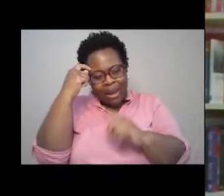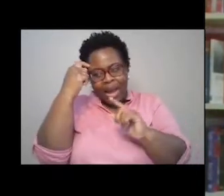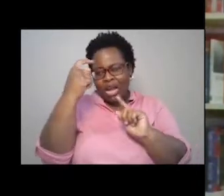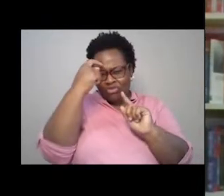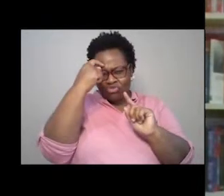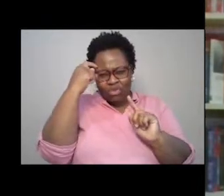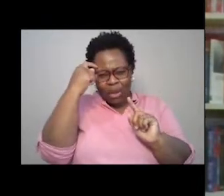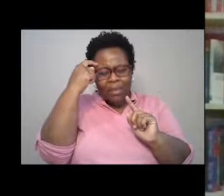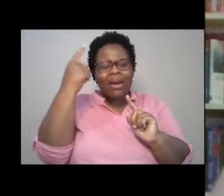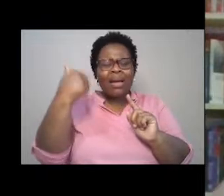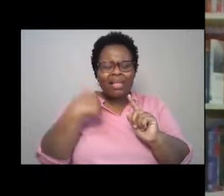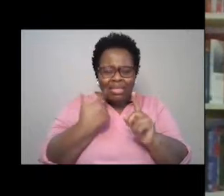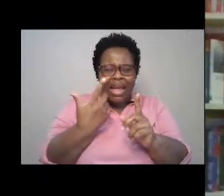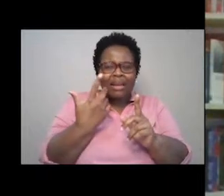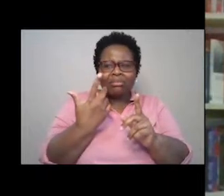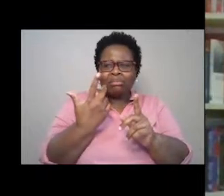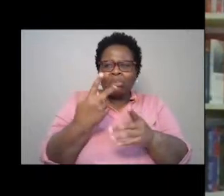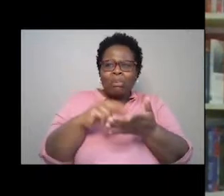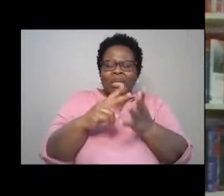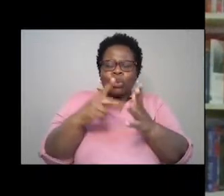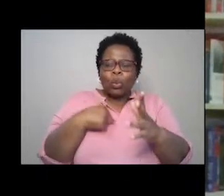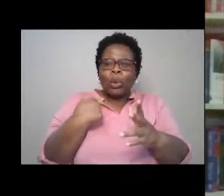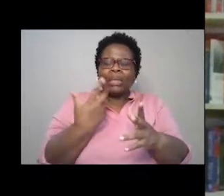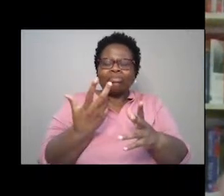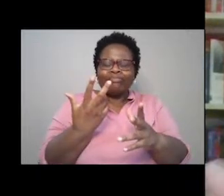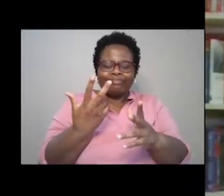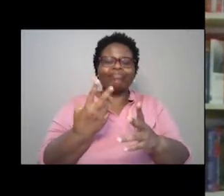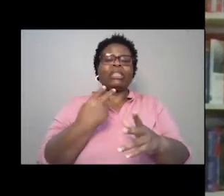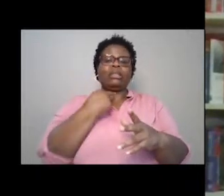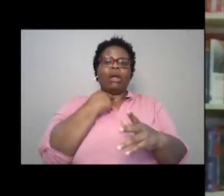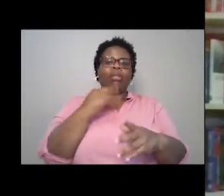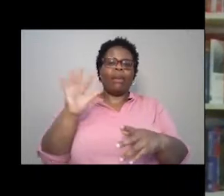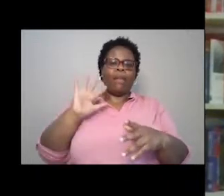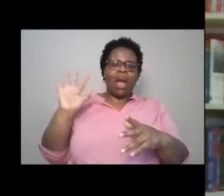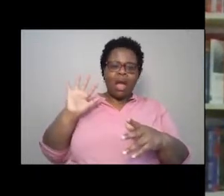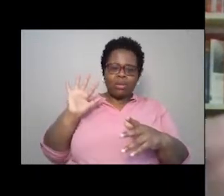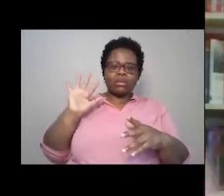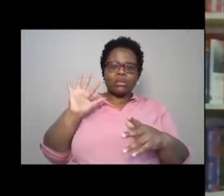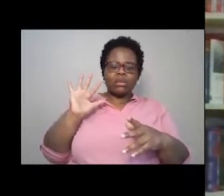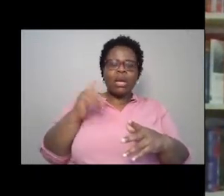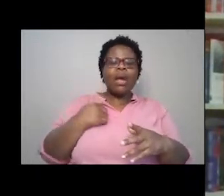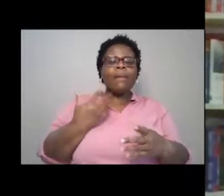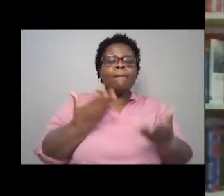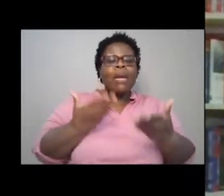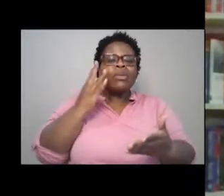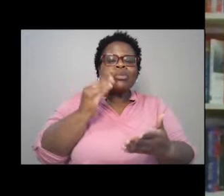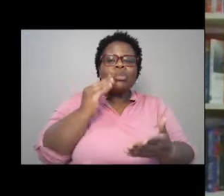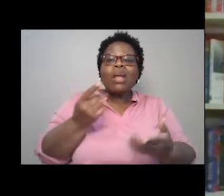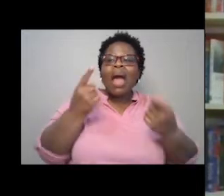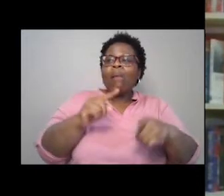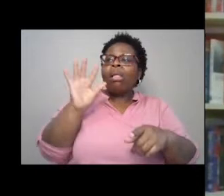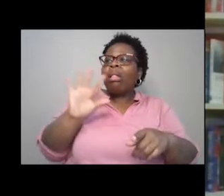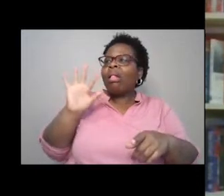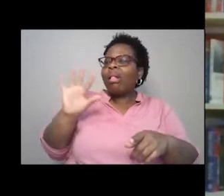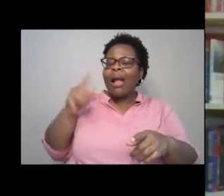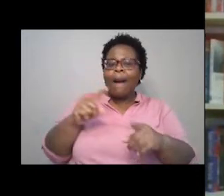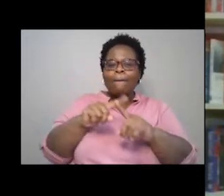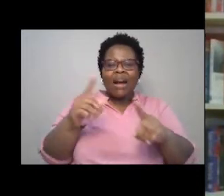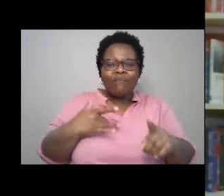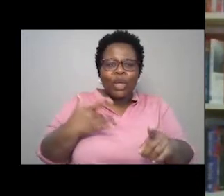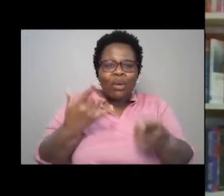in the past in a situation that is not presently happening, but feels like it is or is imminent. And